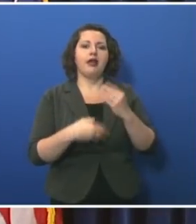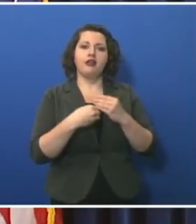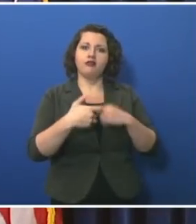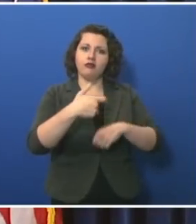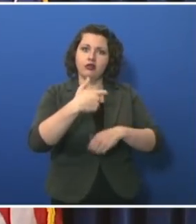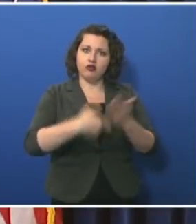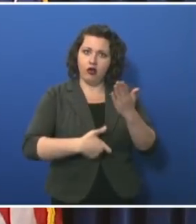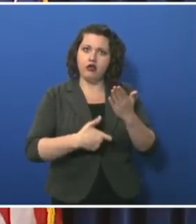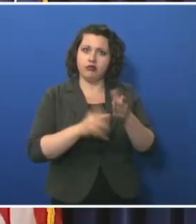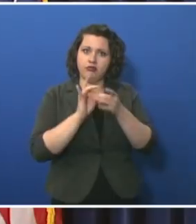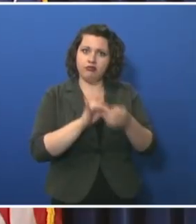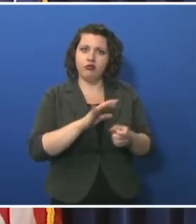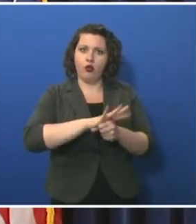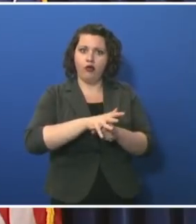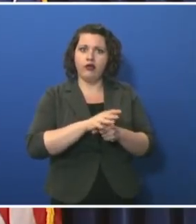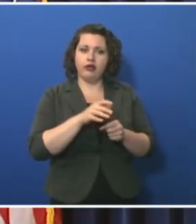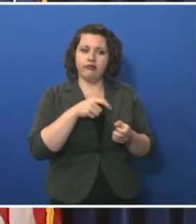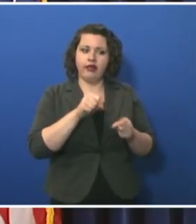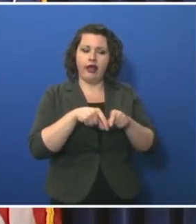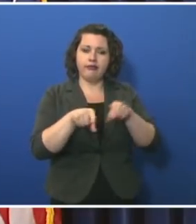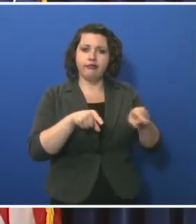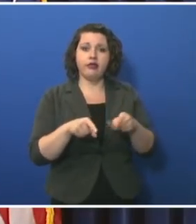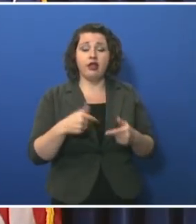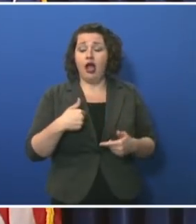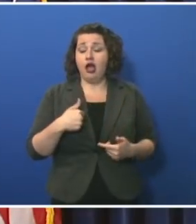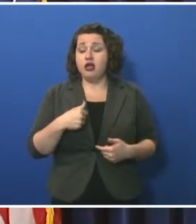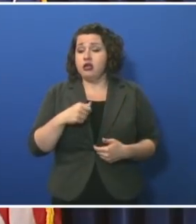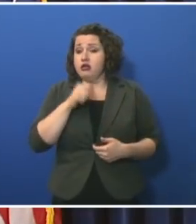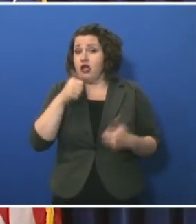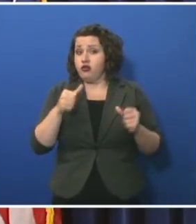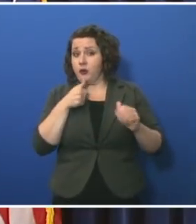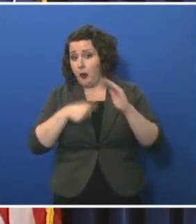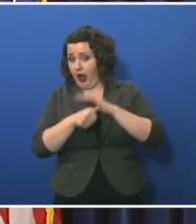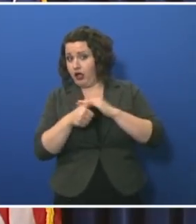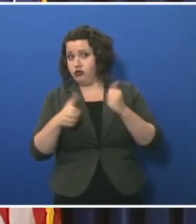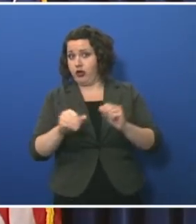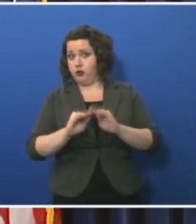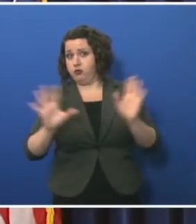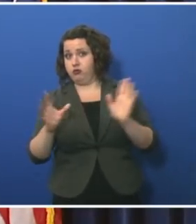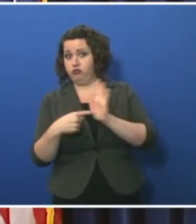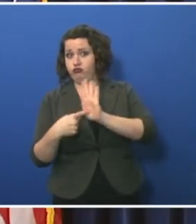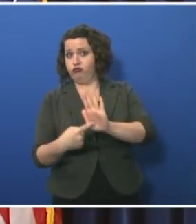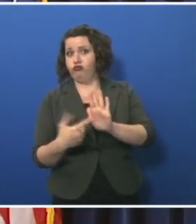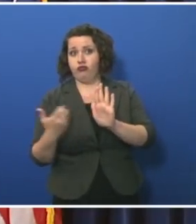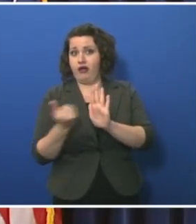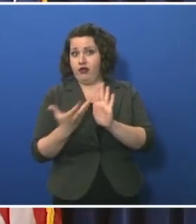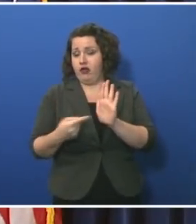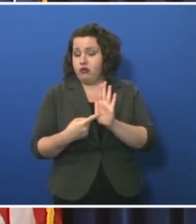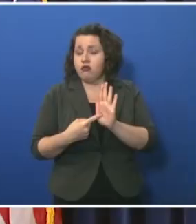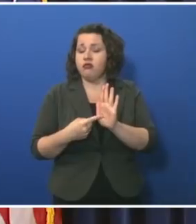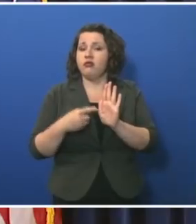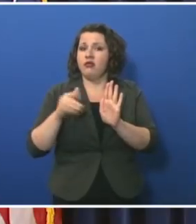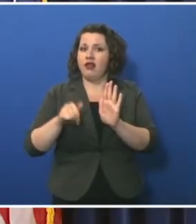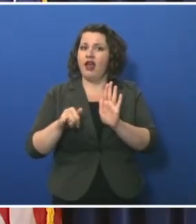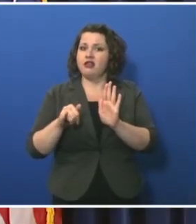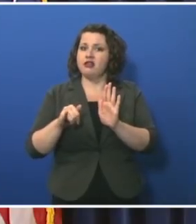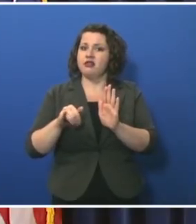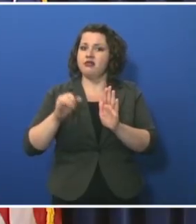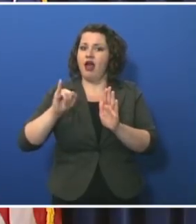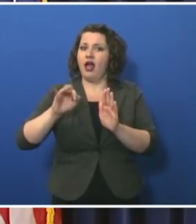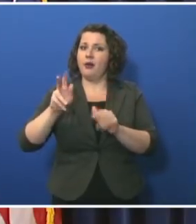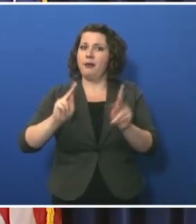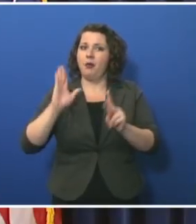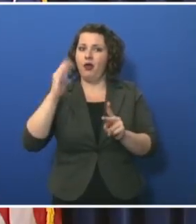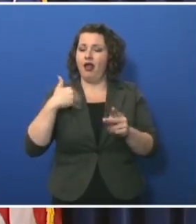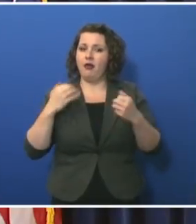with COVID. So, I'm not trying to hide anything. We're trying to be as transparent as possible, and this will give Iowans an opportunity to weigh in. Just circling back to Yeah.